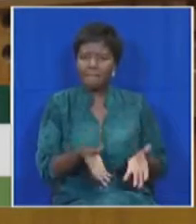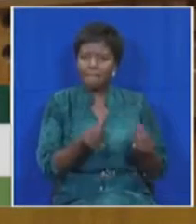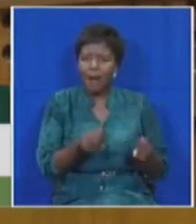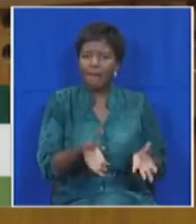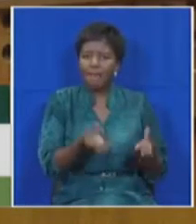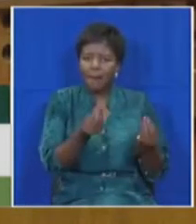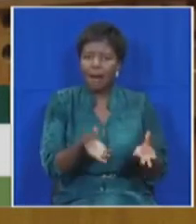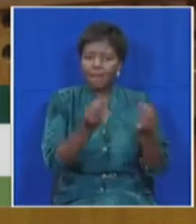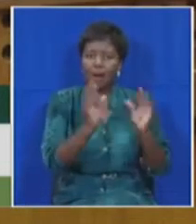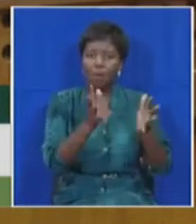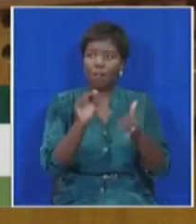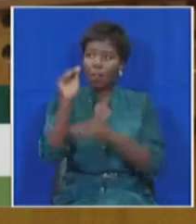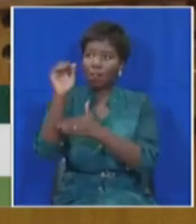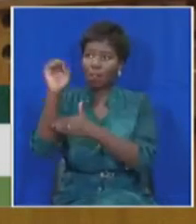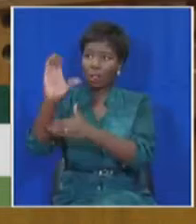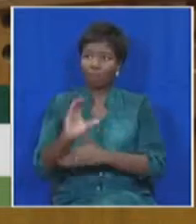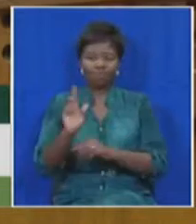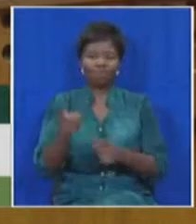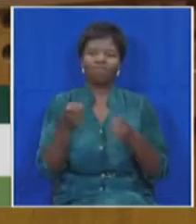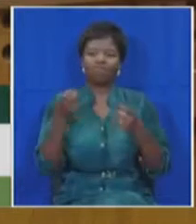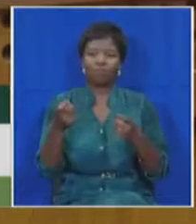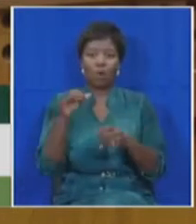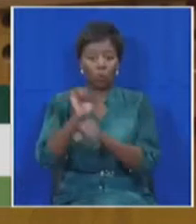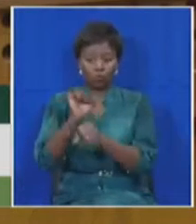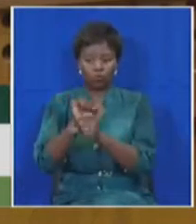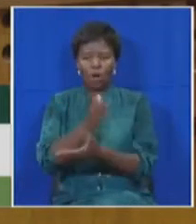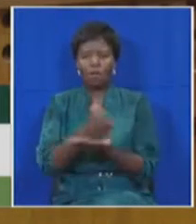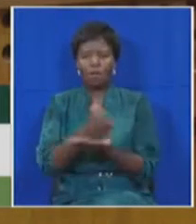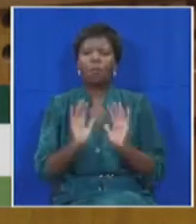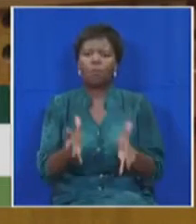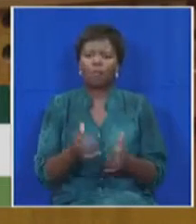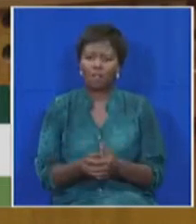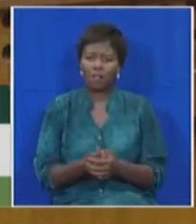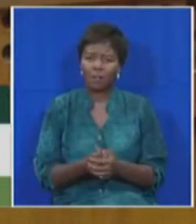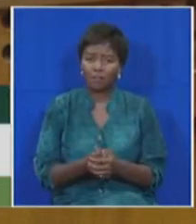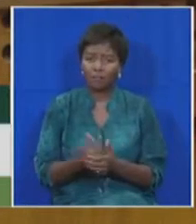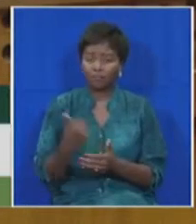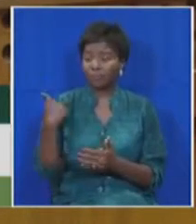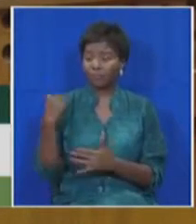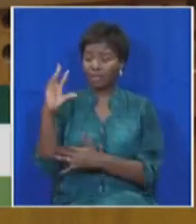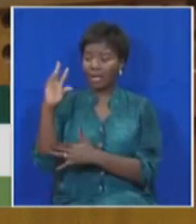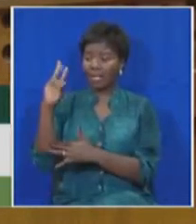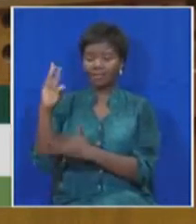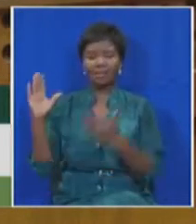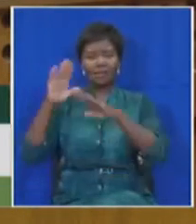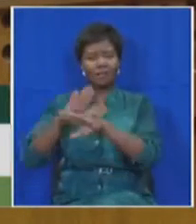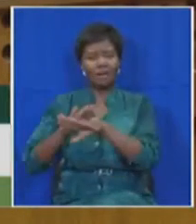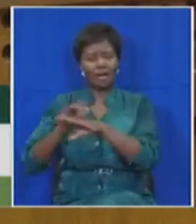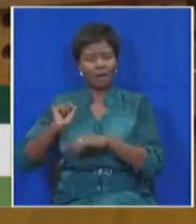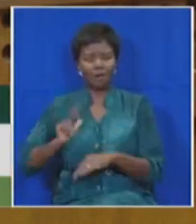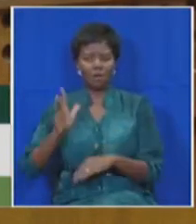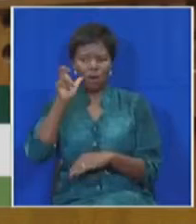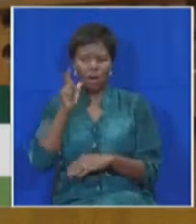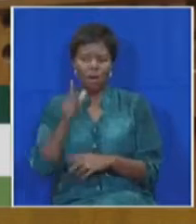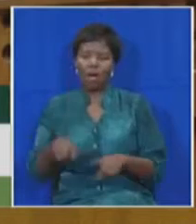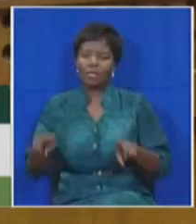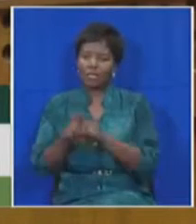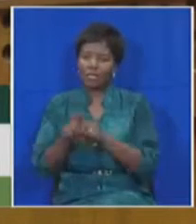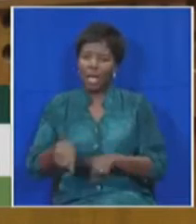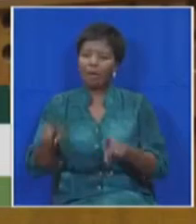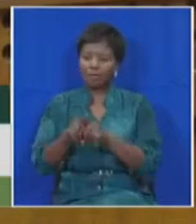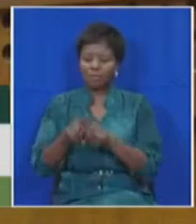off investment and threaten thousands of jobs. On Thursday, we heard about the same old